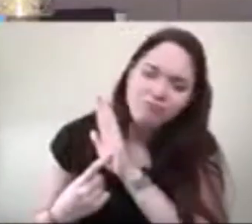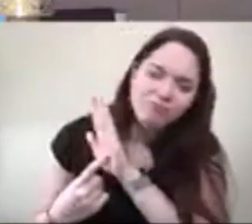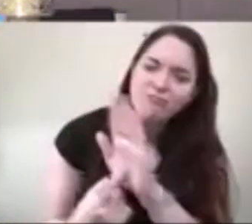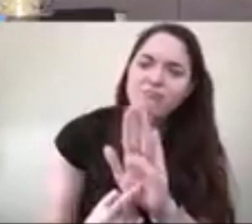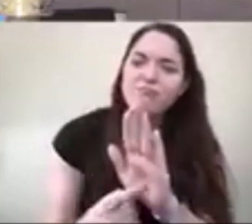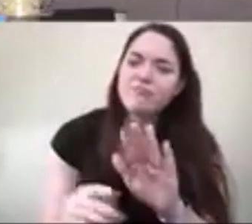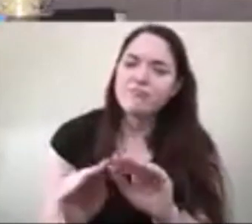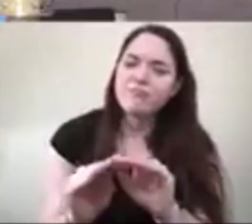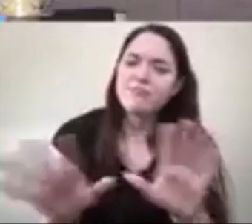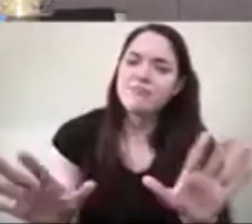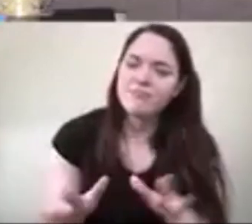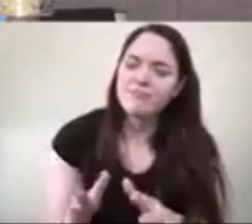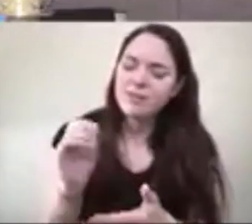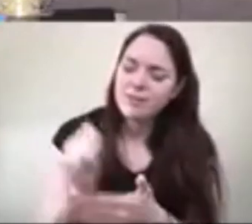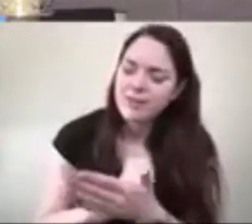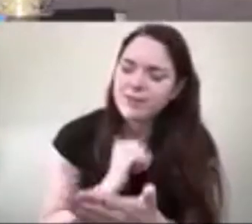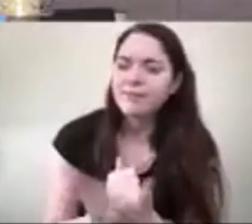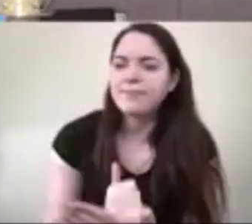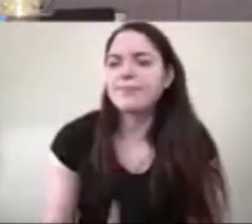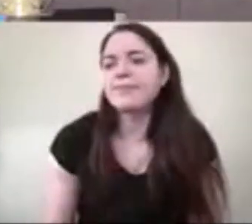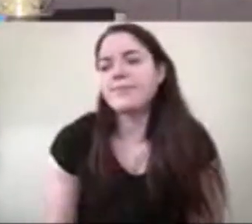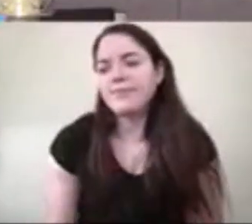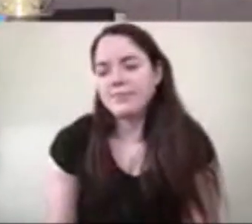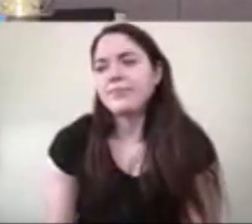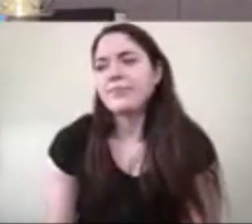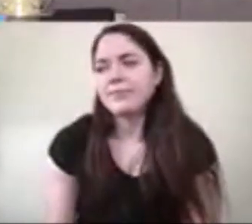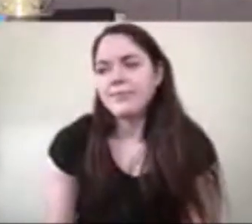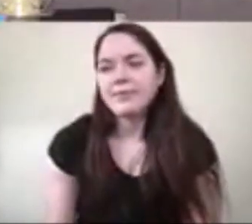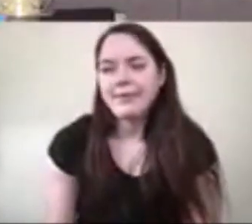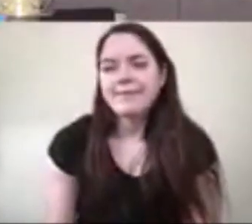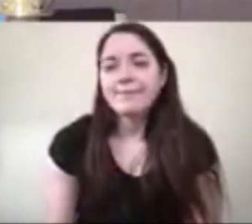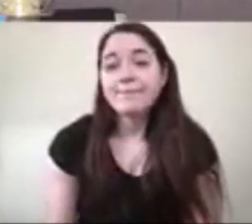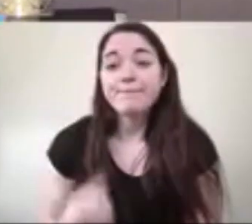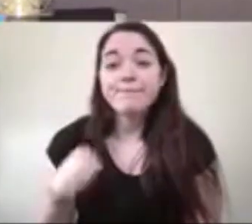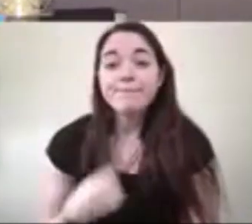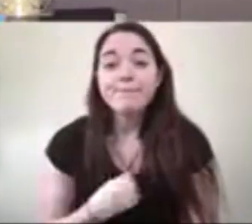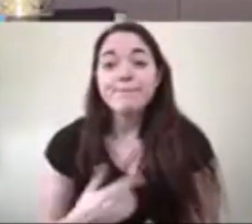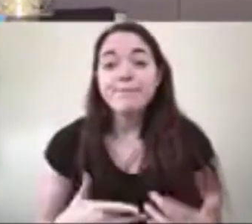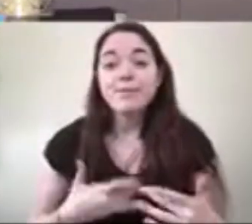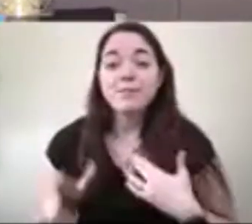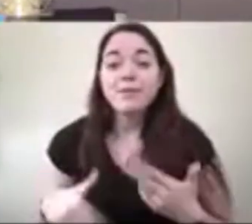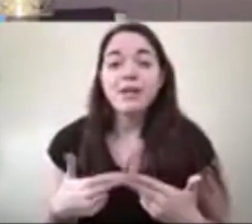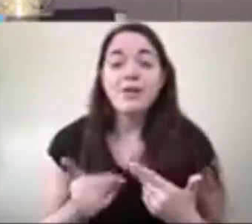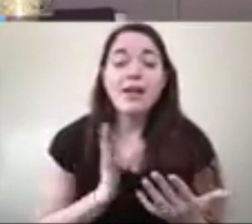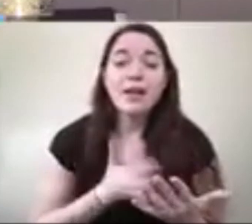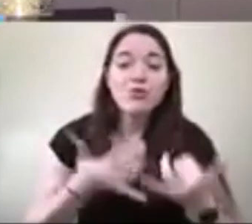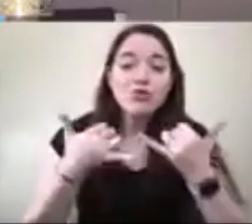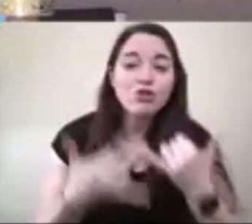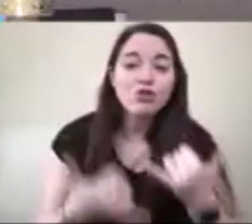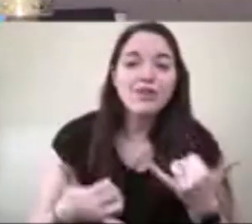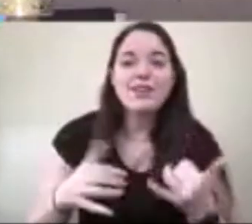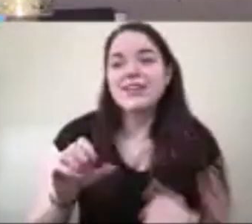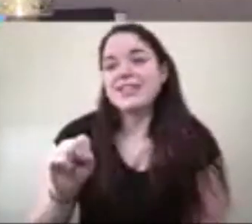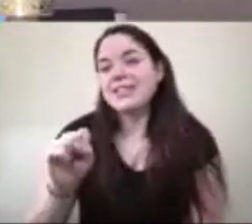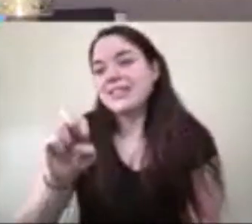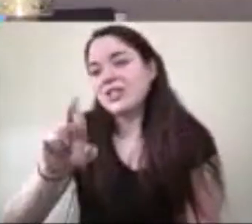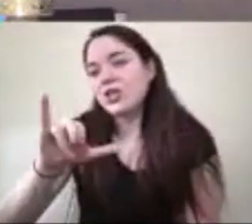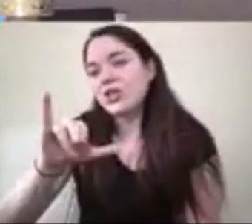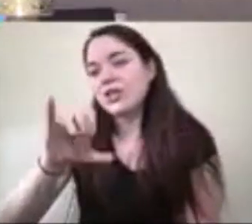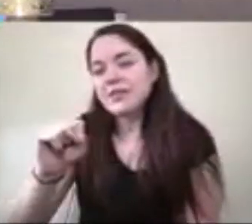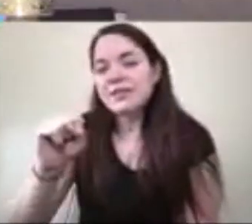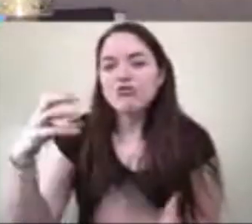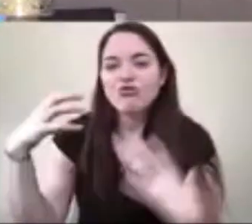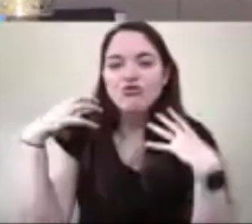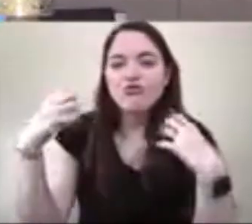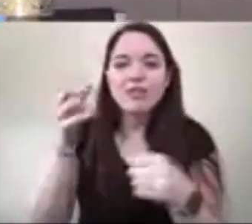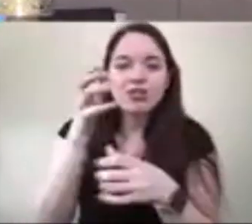be. Amen. We're excited about our current series, Courageous Faith, How to Rise and